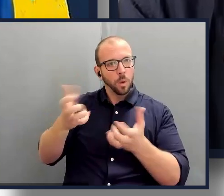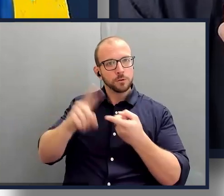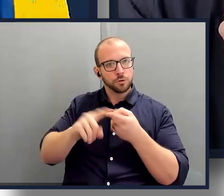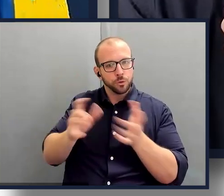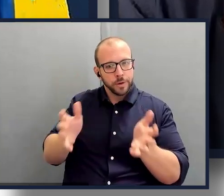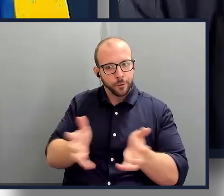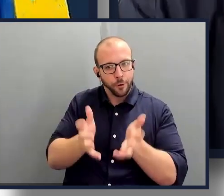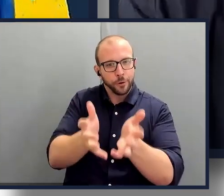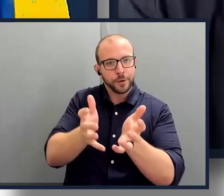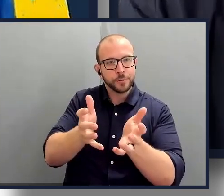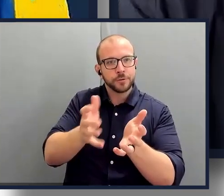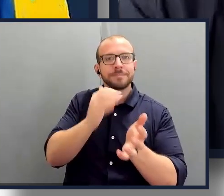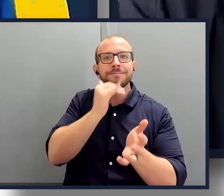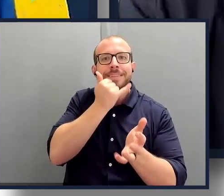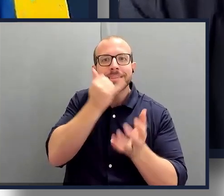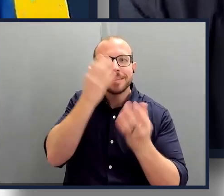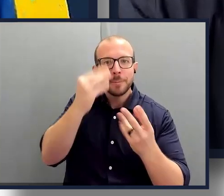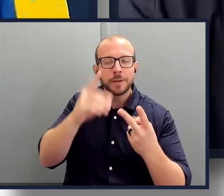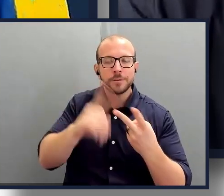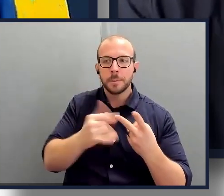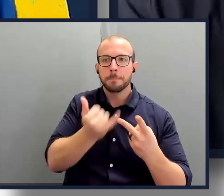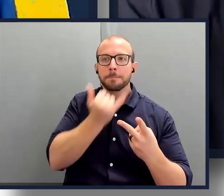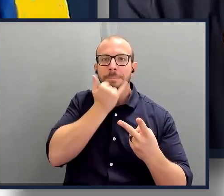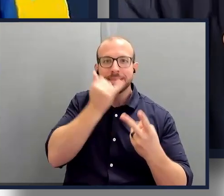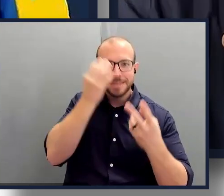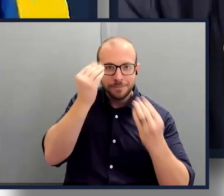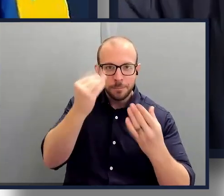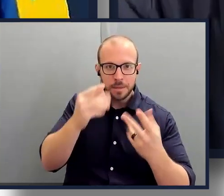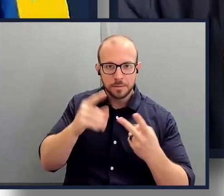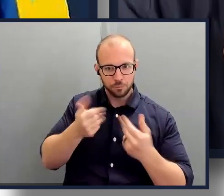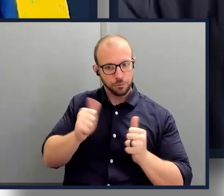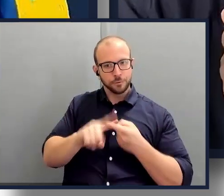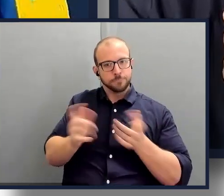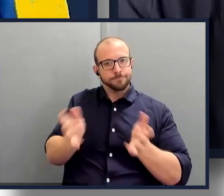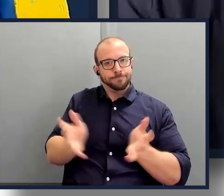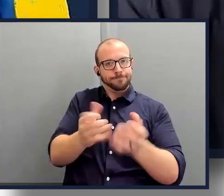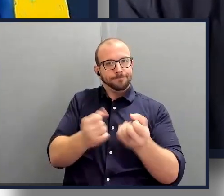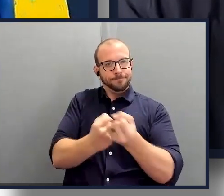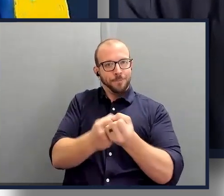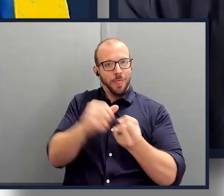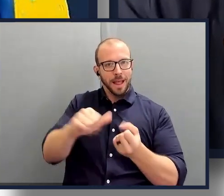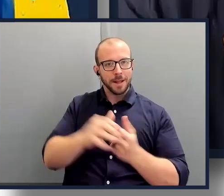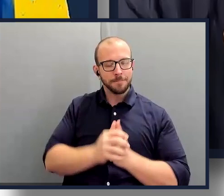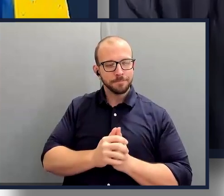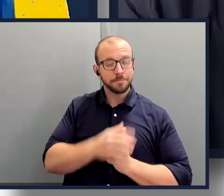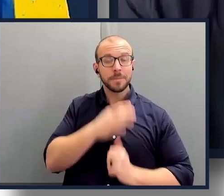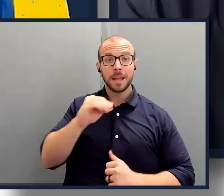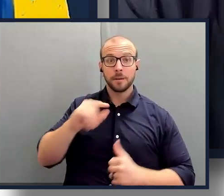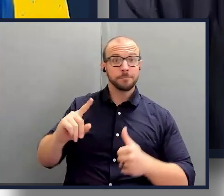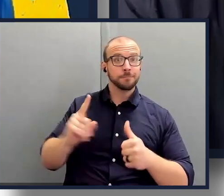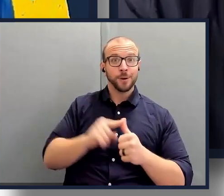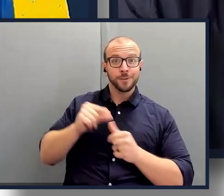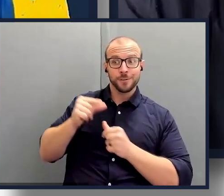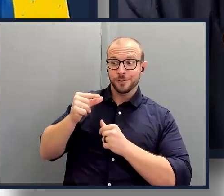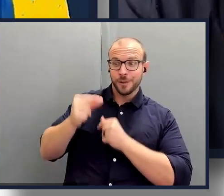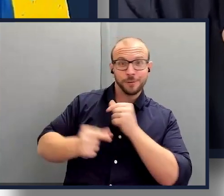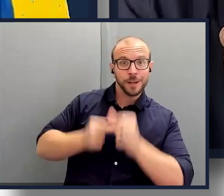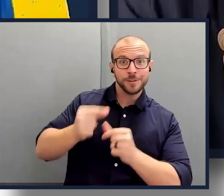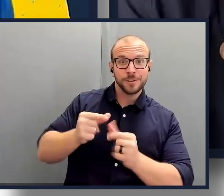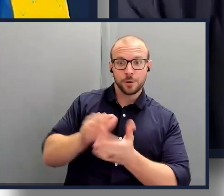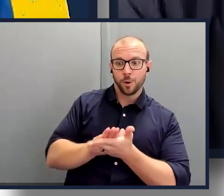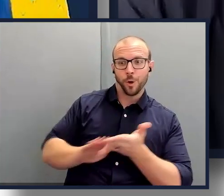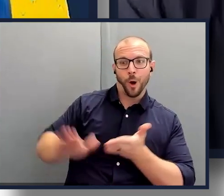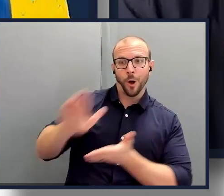actually disinformation and misinformation. And we have our first generation of college